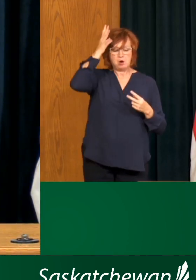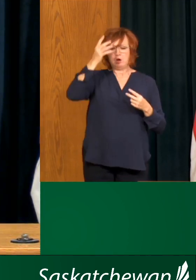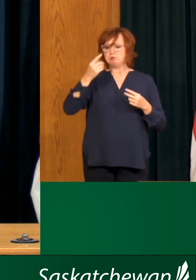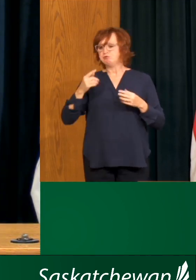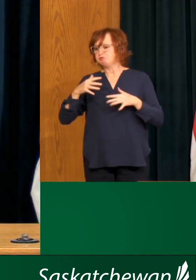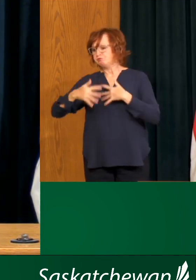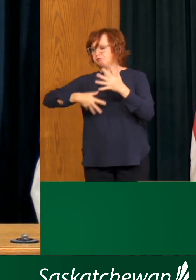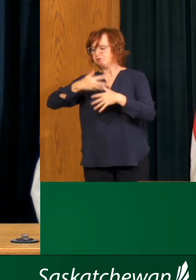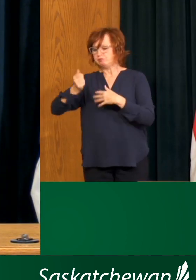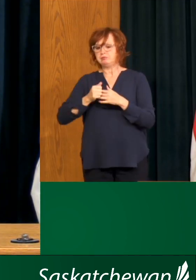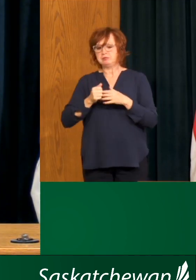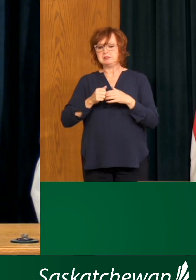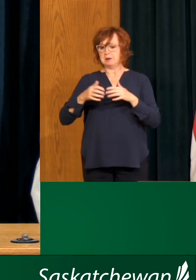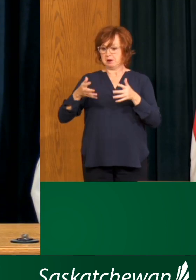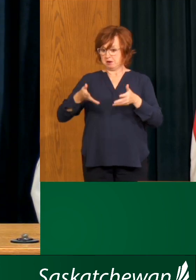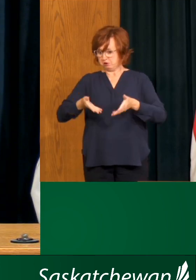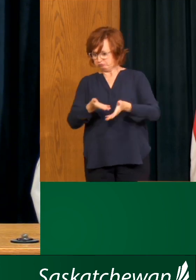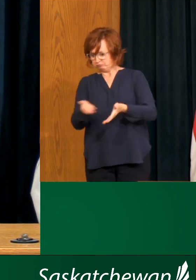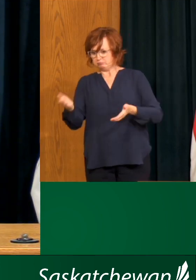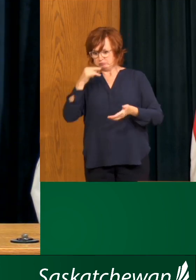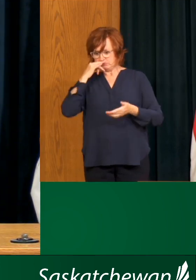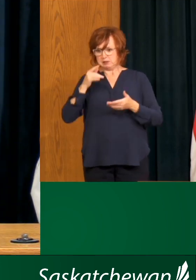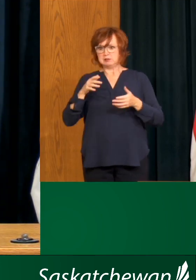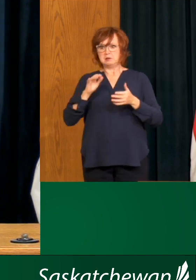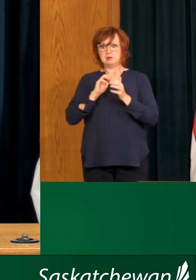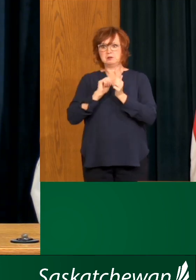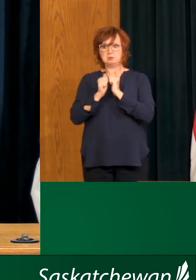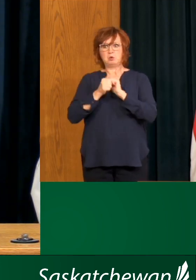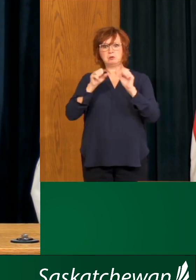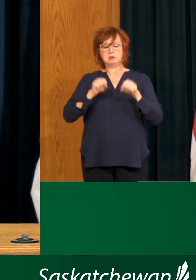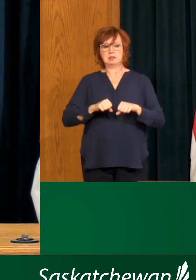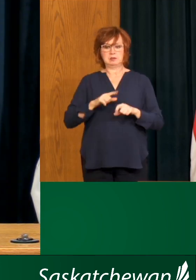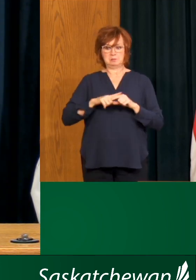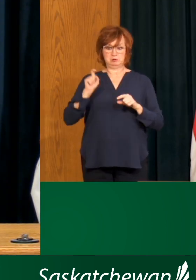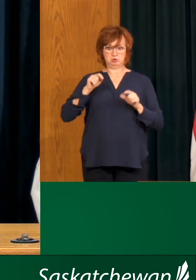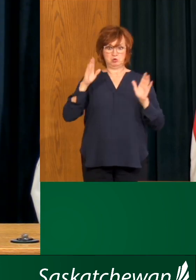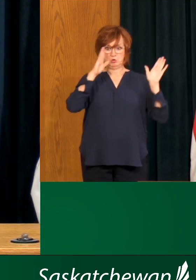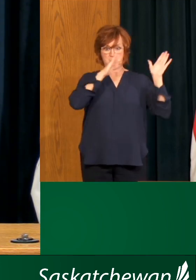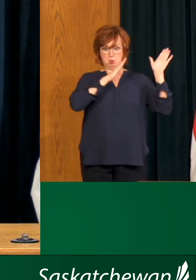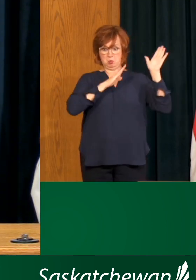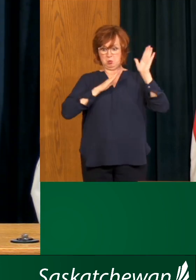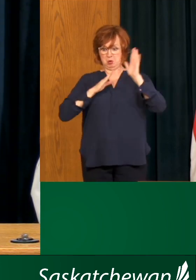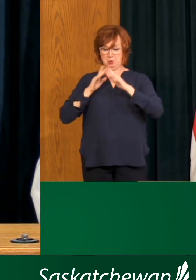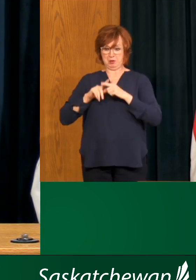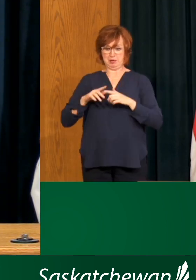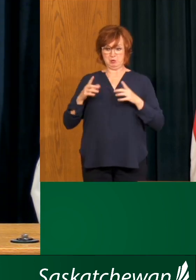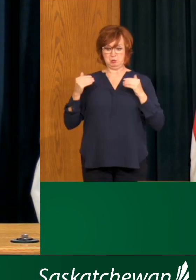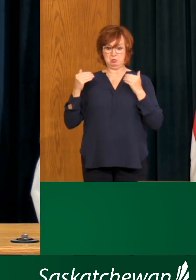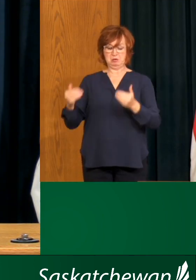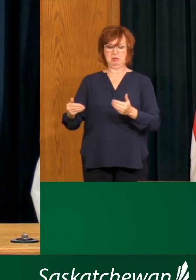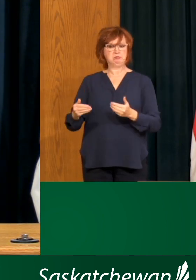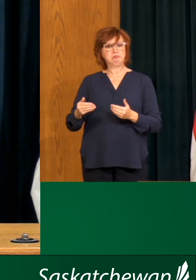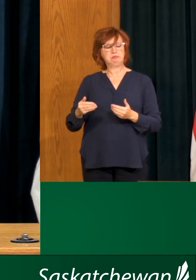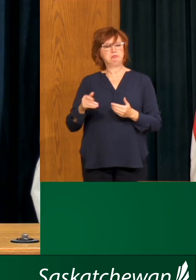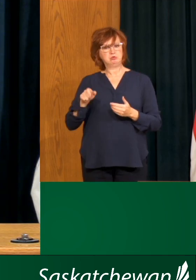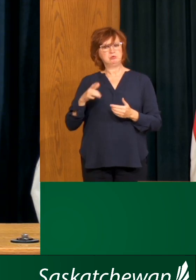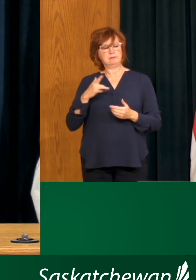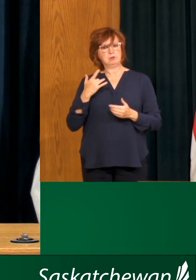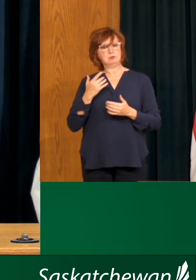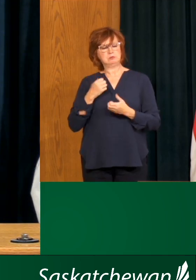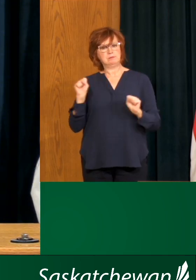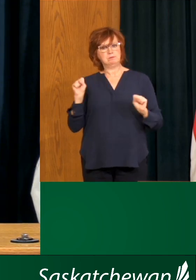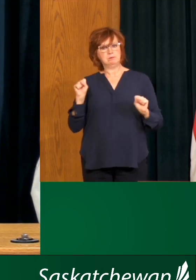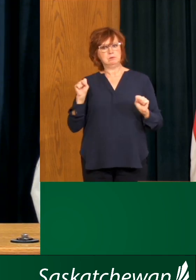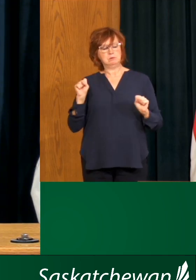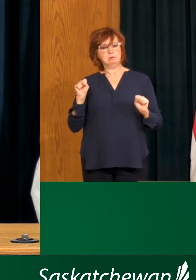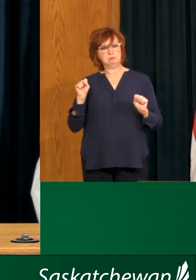We shouldn't be scared or worried to do any of these things at any point. But we still have to keep doing things a little differently